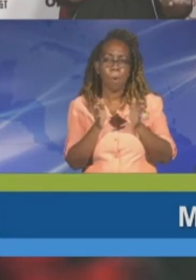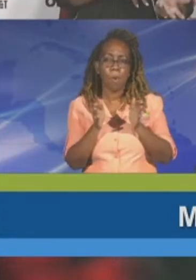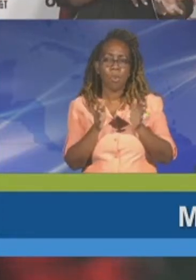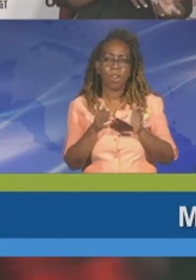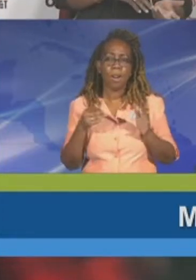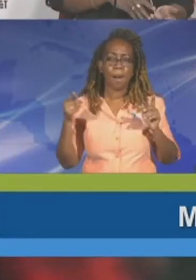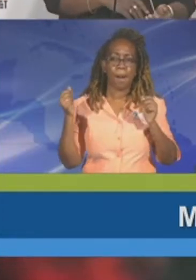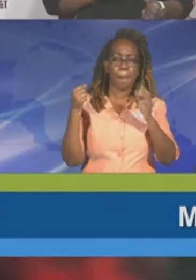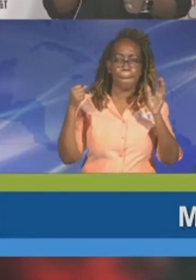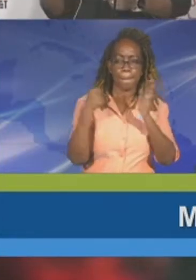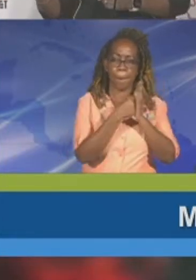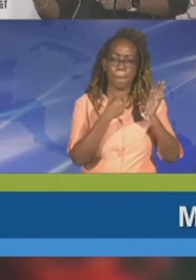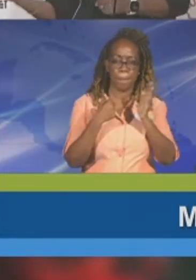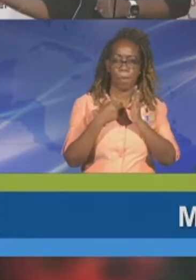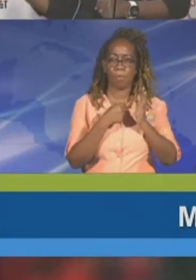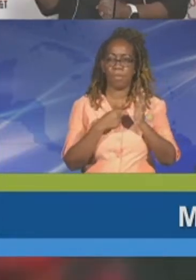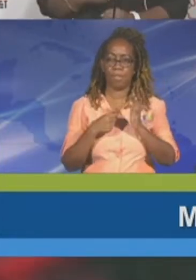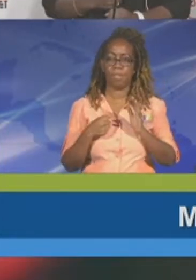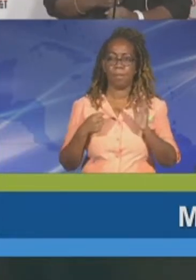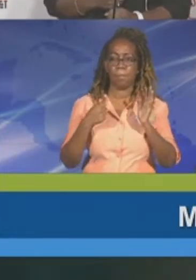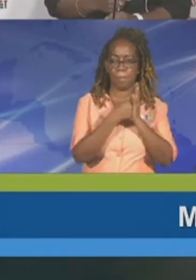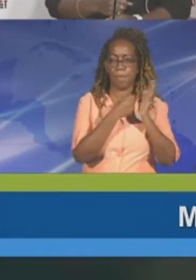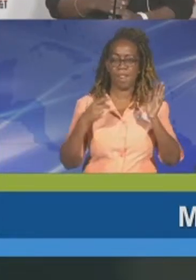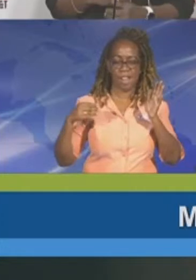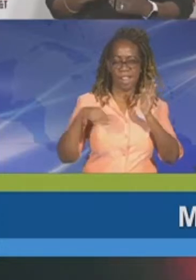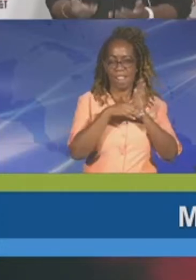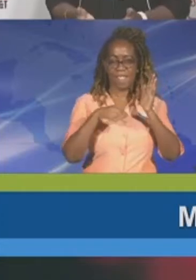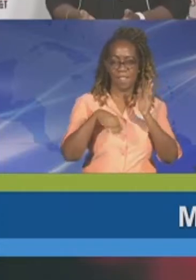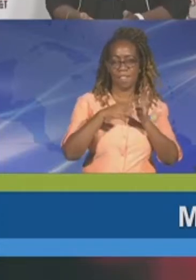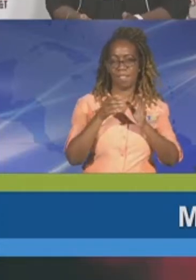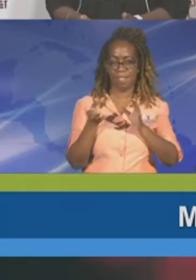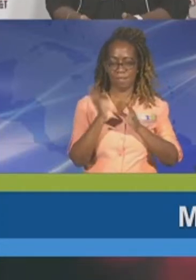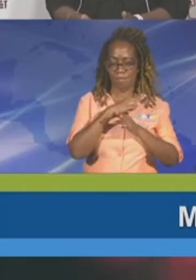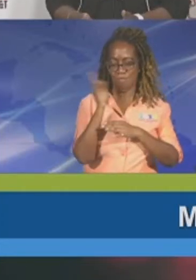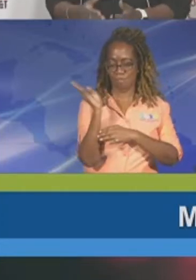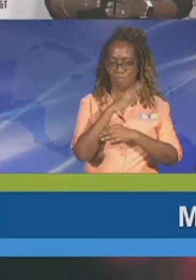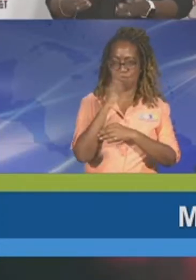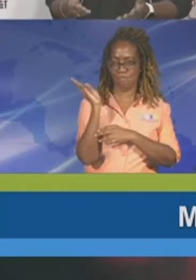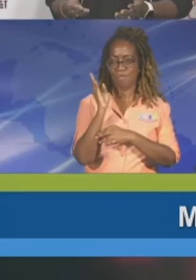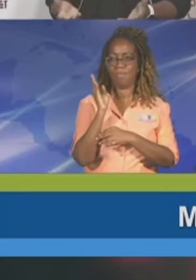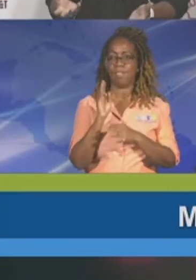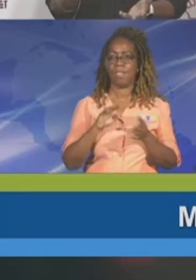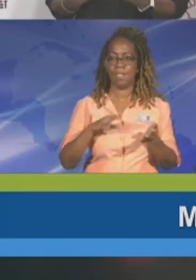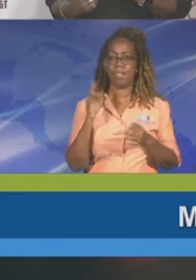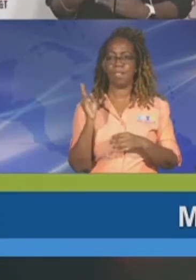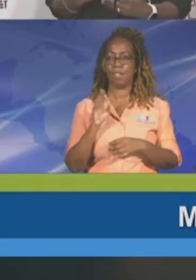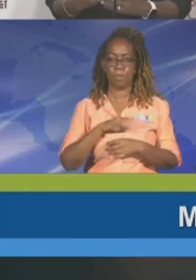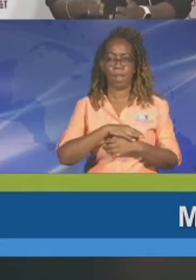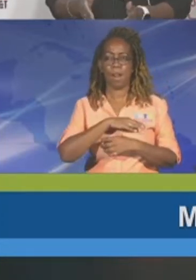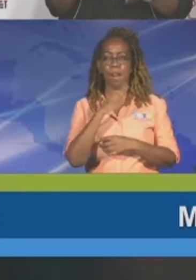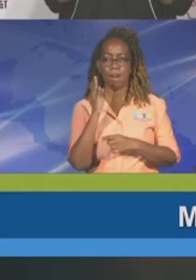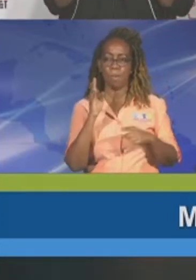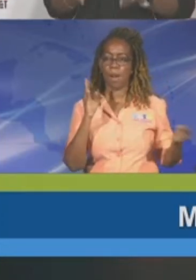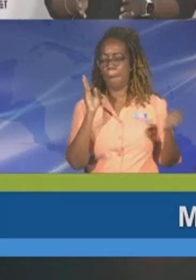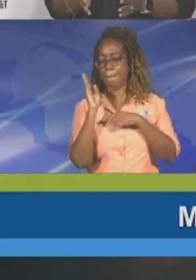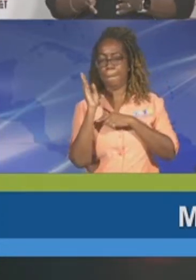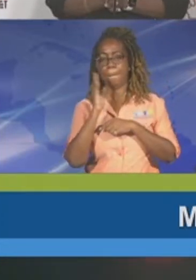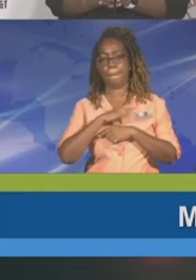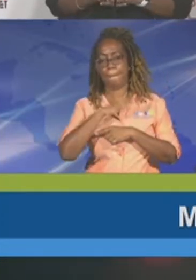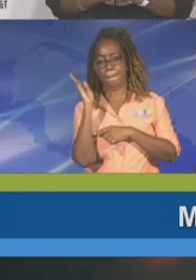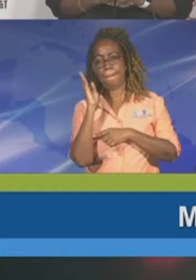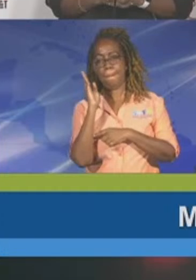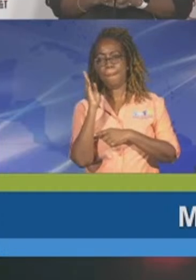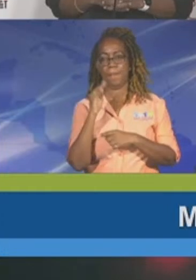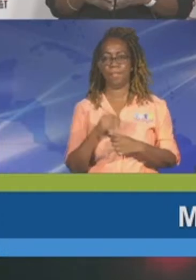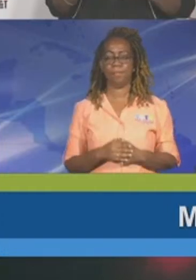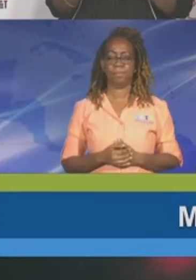would bounce back up, and you punch it and it would come back up. It never stayed down. It was designed to always come back up and stand